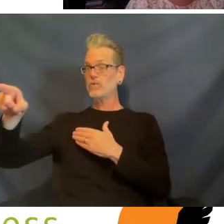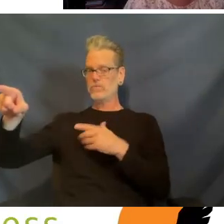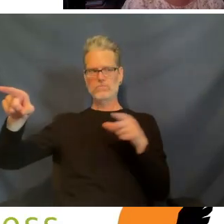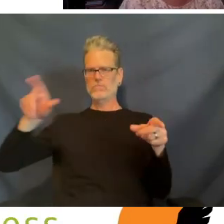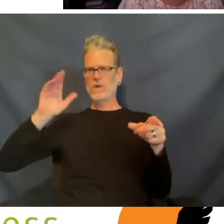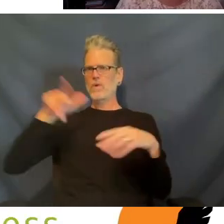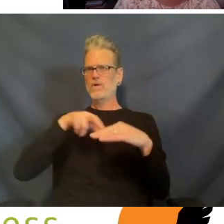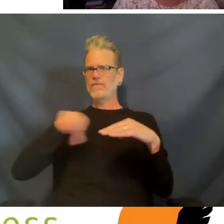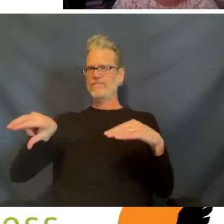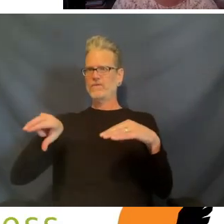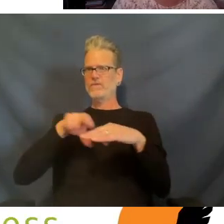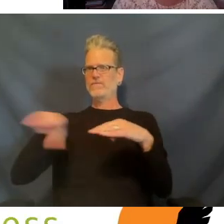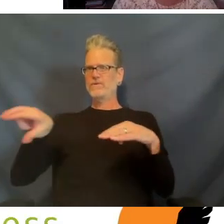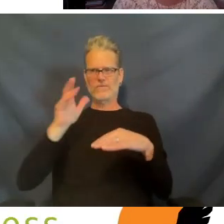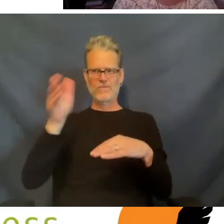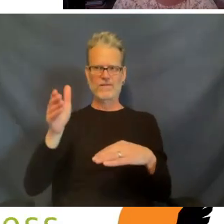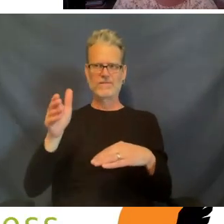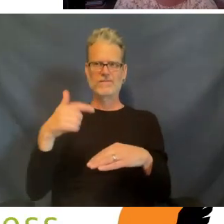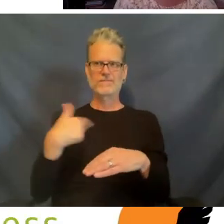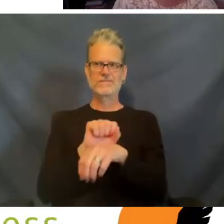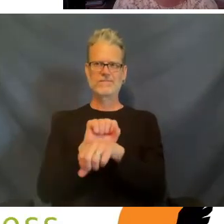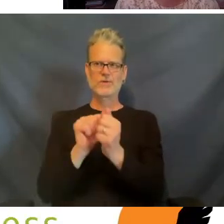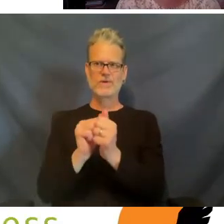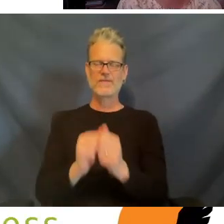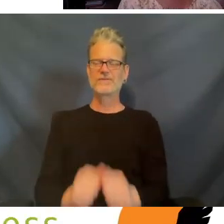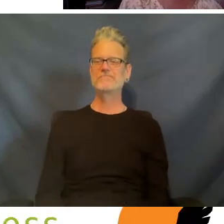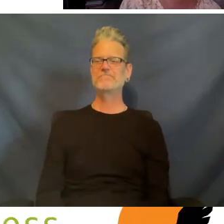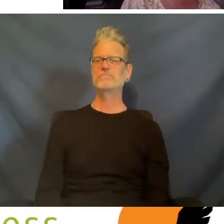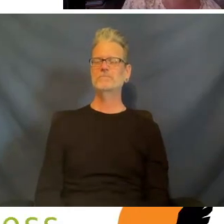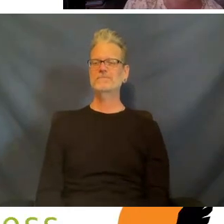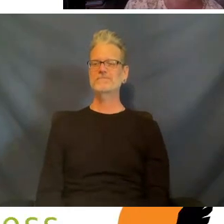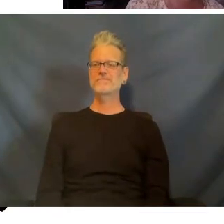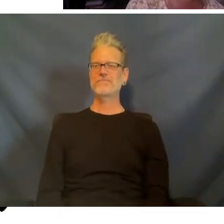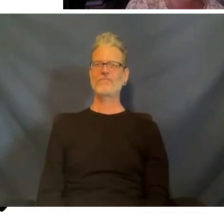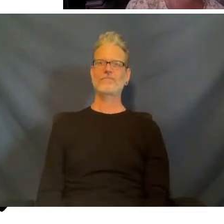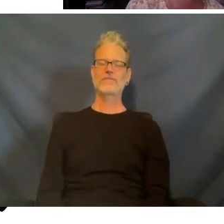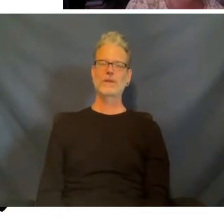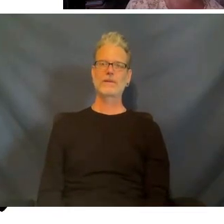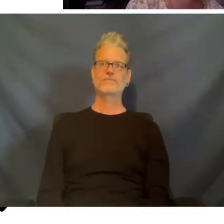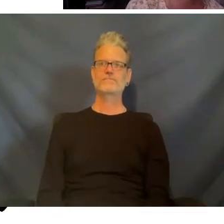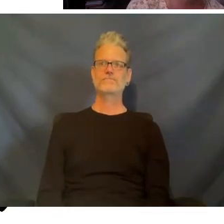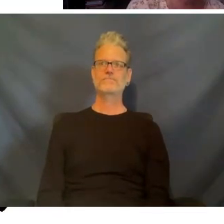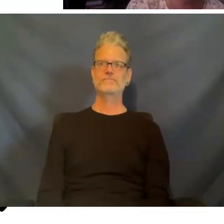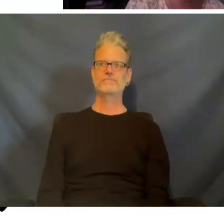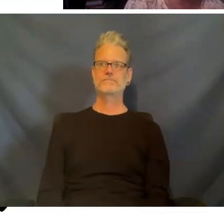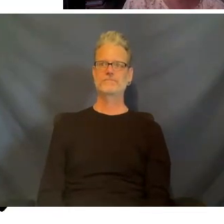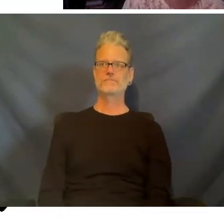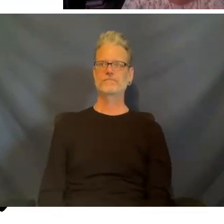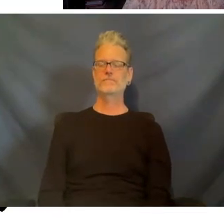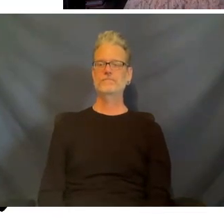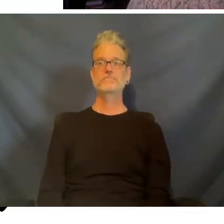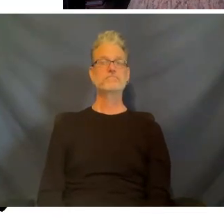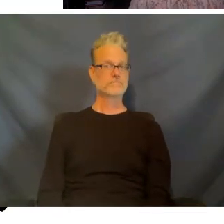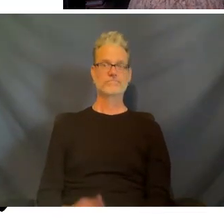your needs. We all work together on the back end. So next slide, please. Yeah, so